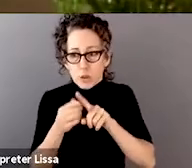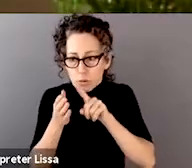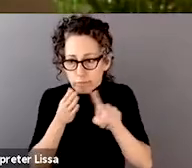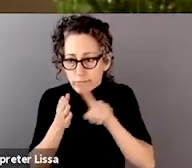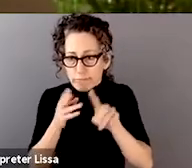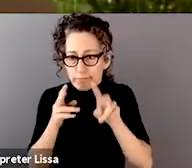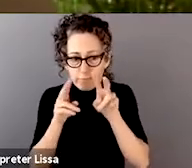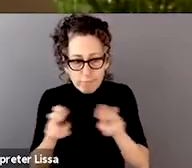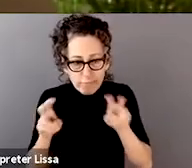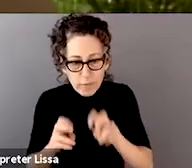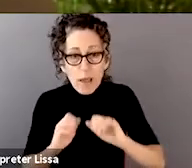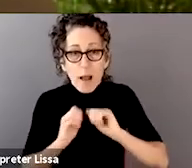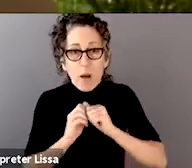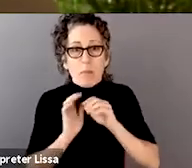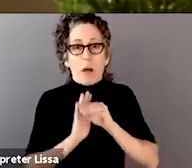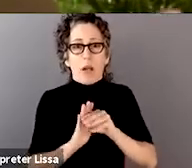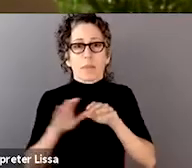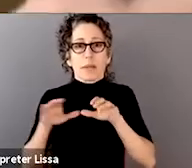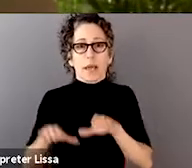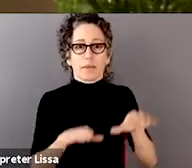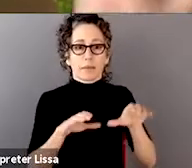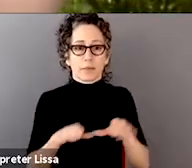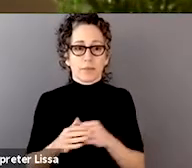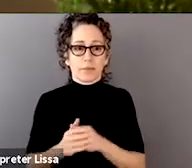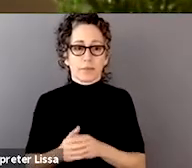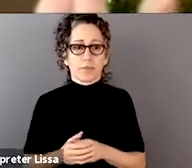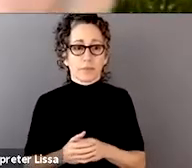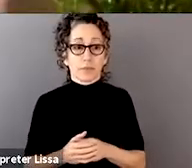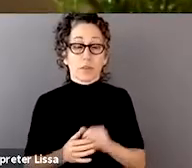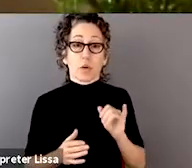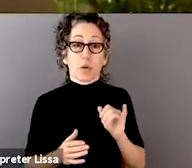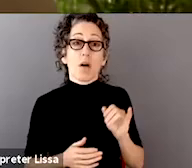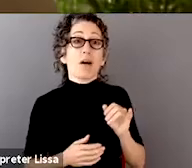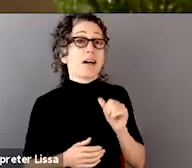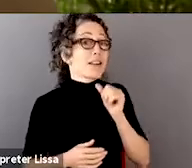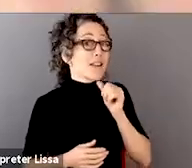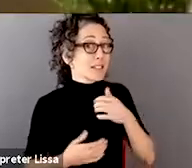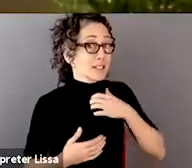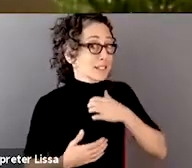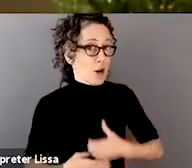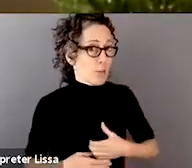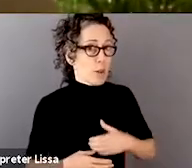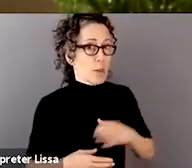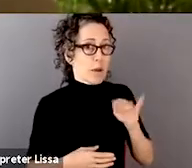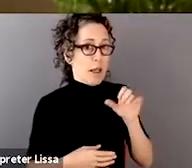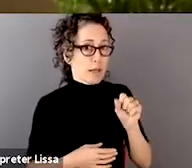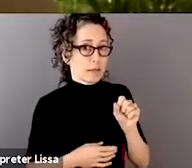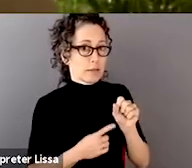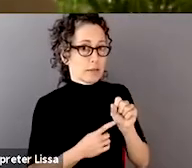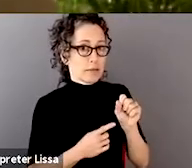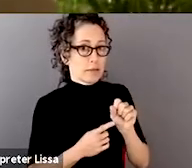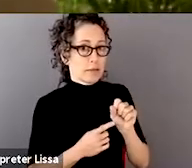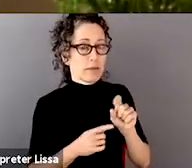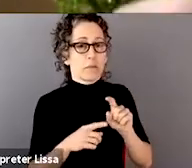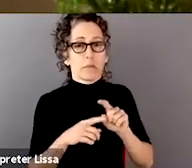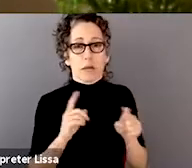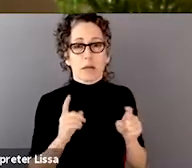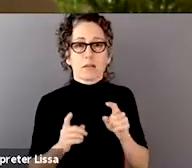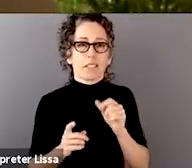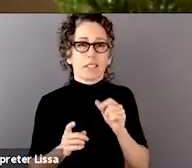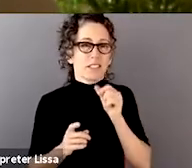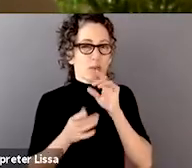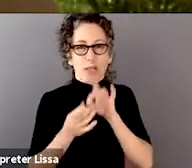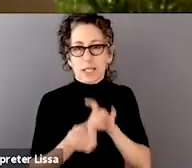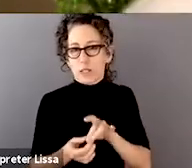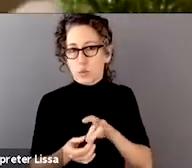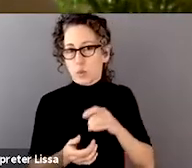the model is behaving, right? So this is also an undesirable bias that the model has, but of course is not related to like a racial or gender